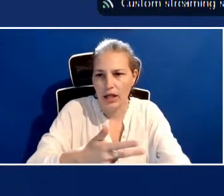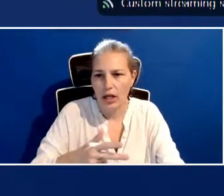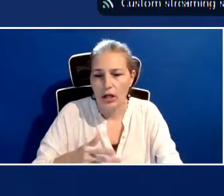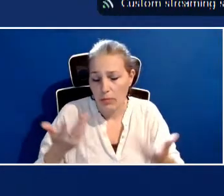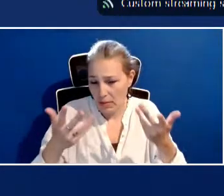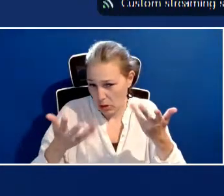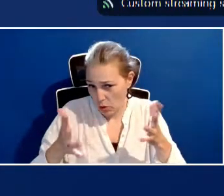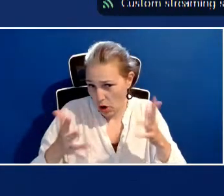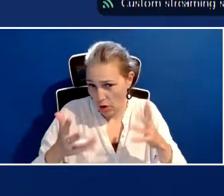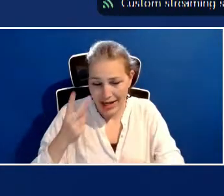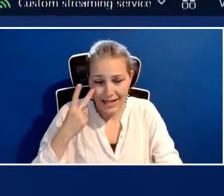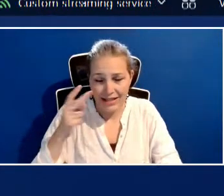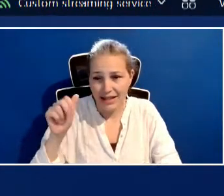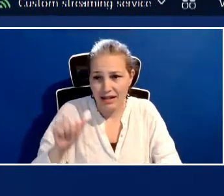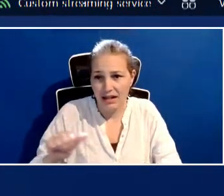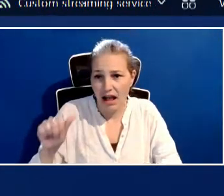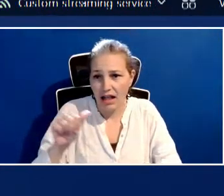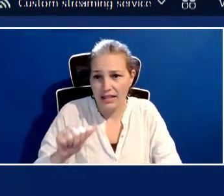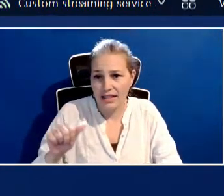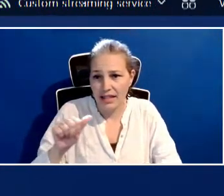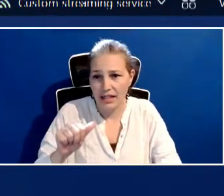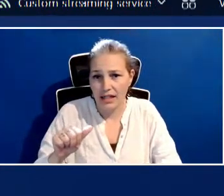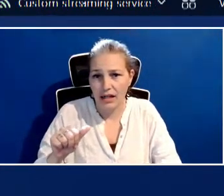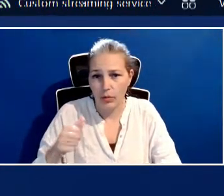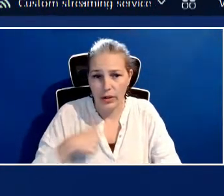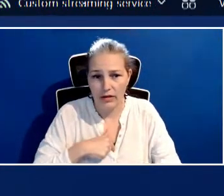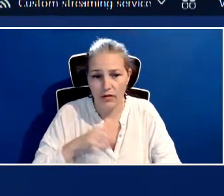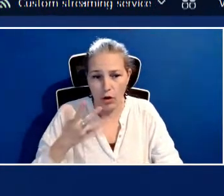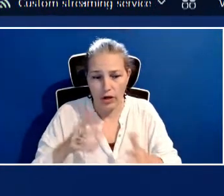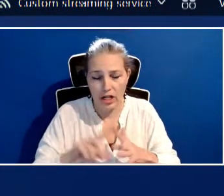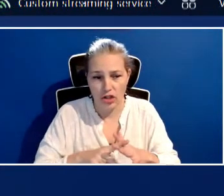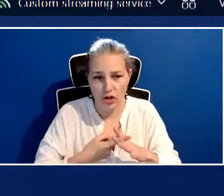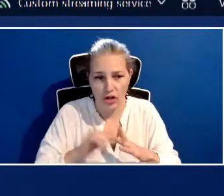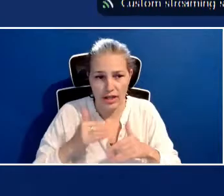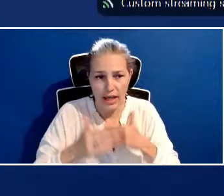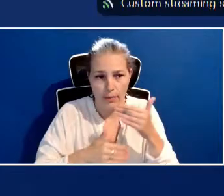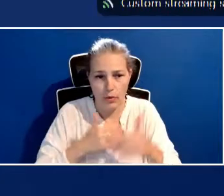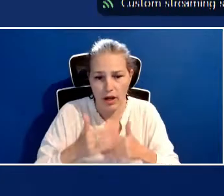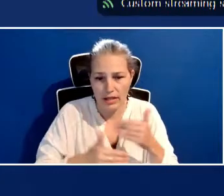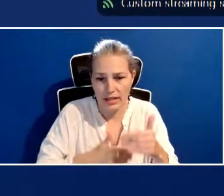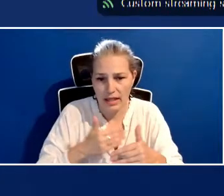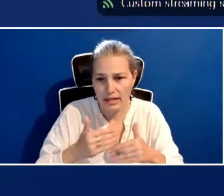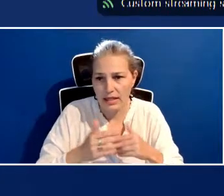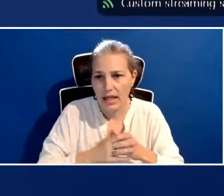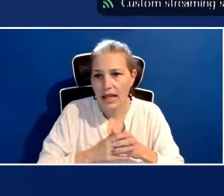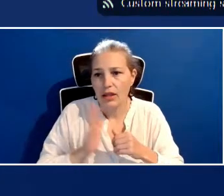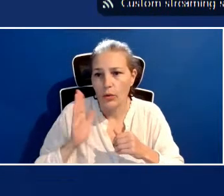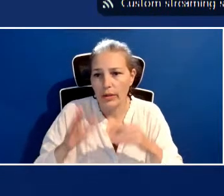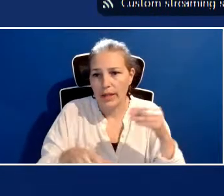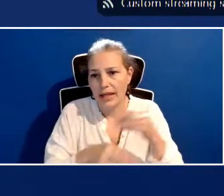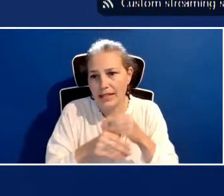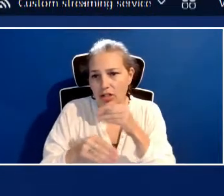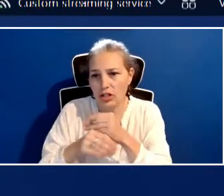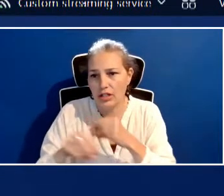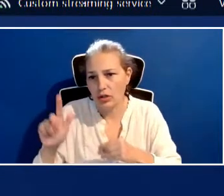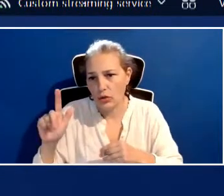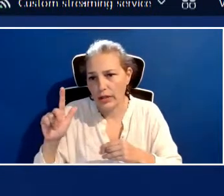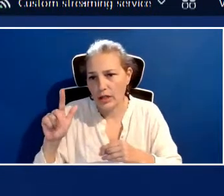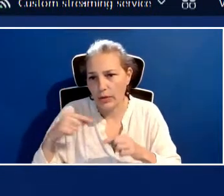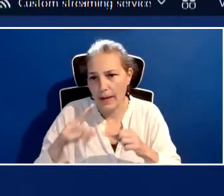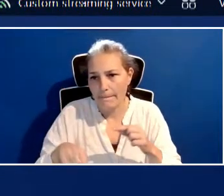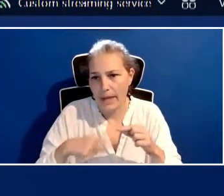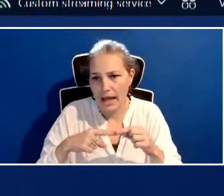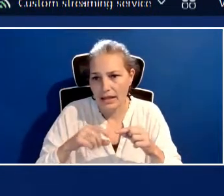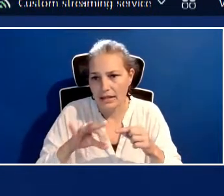I'm speaking to right now of what we've already started. The additional 23 miles of heavy